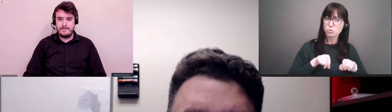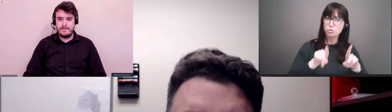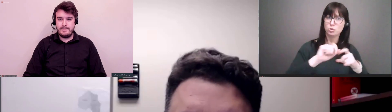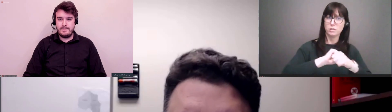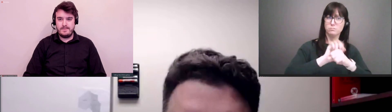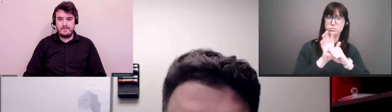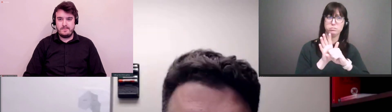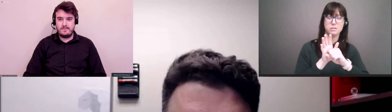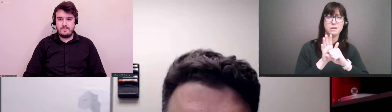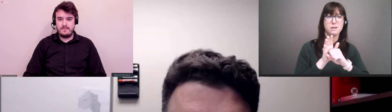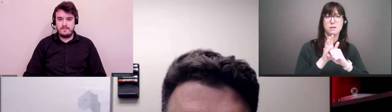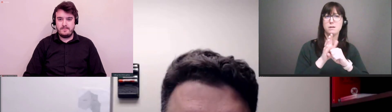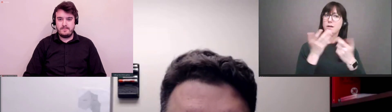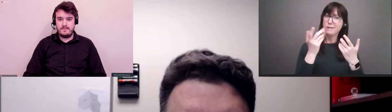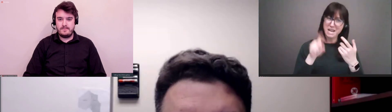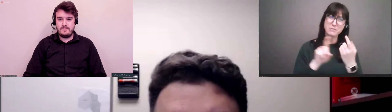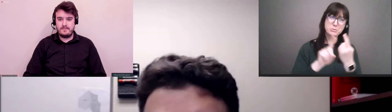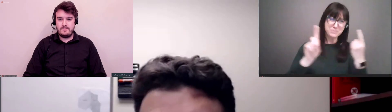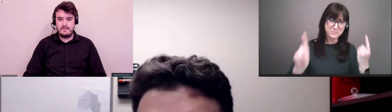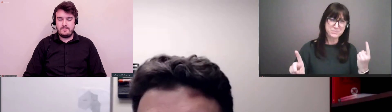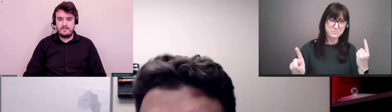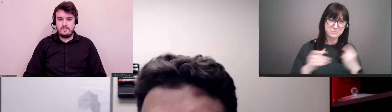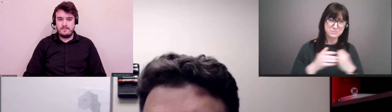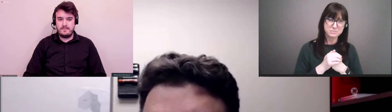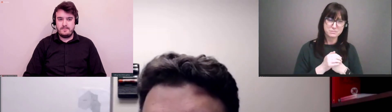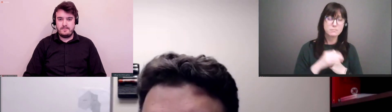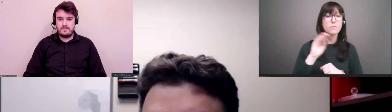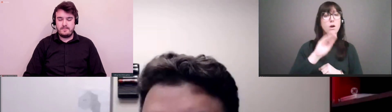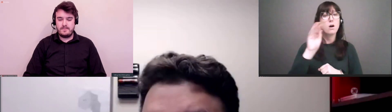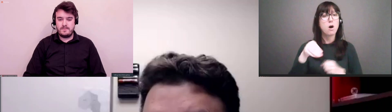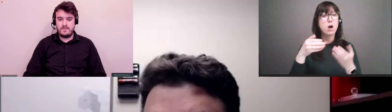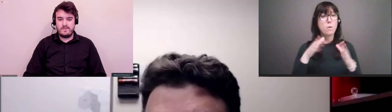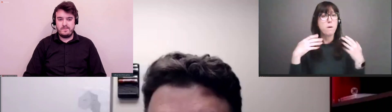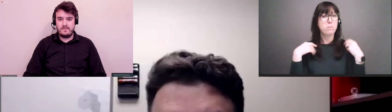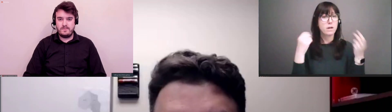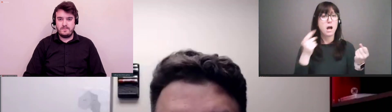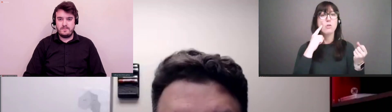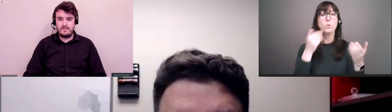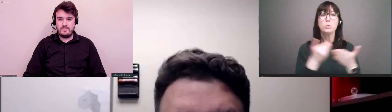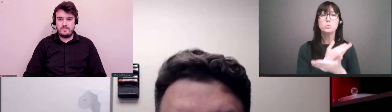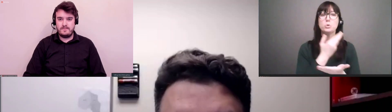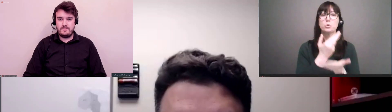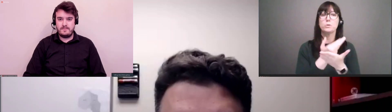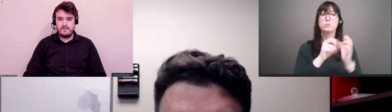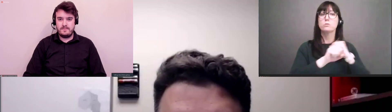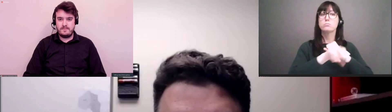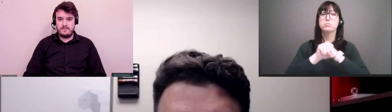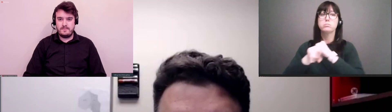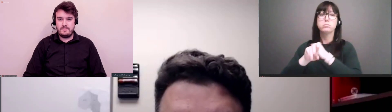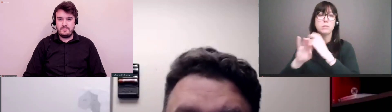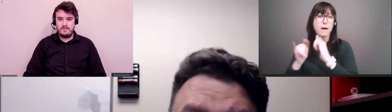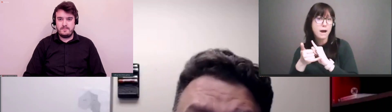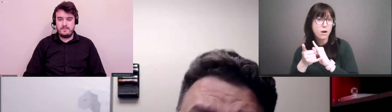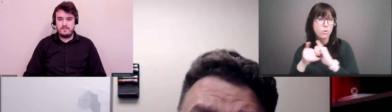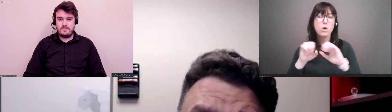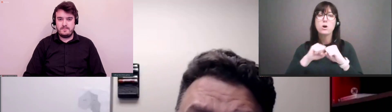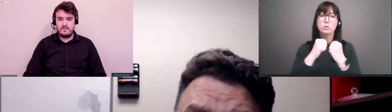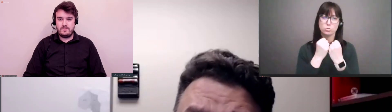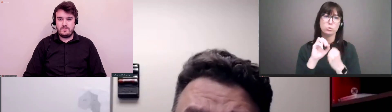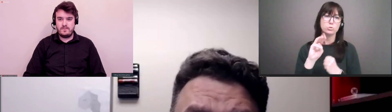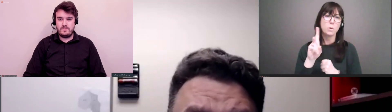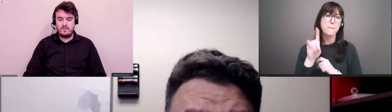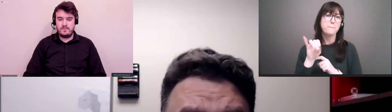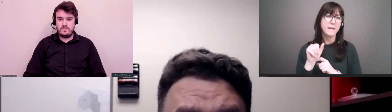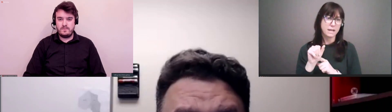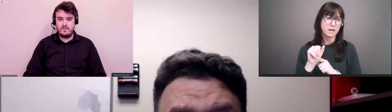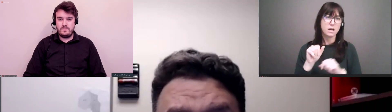physical distancing measures. Ottawa Public Health will be promoting these new resources through our social media platforms, so please look for those tweets